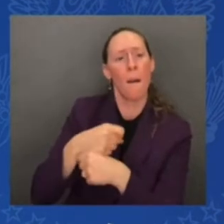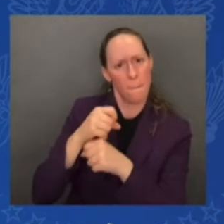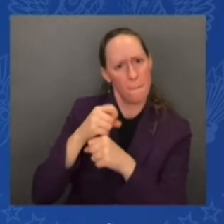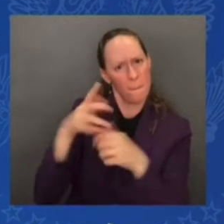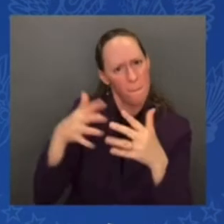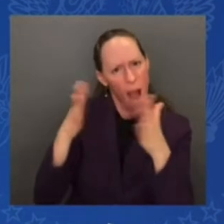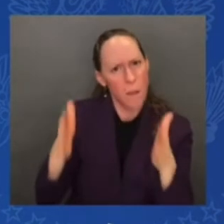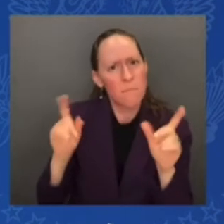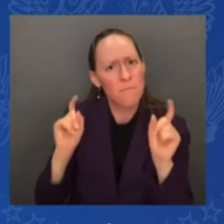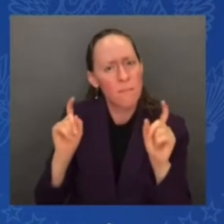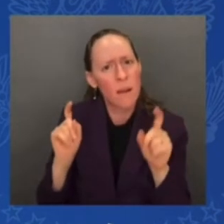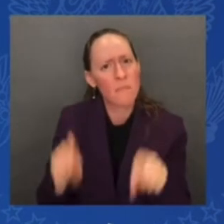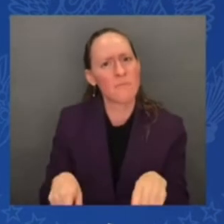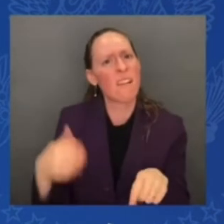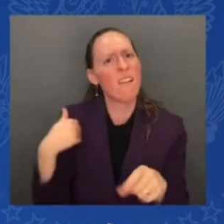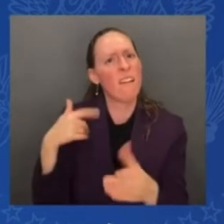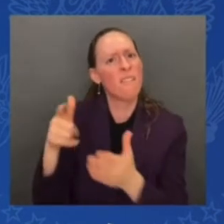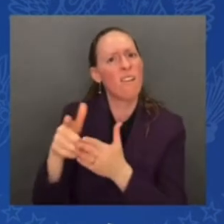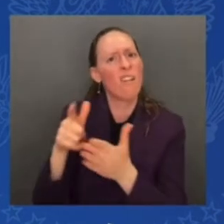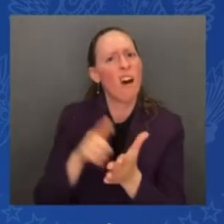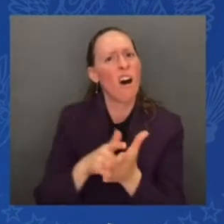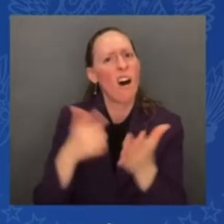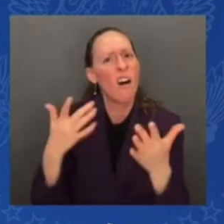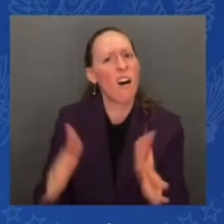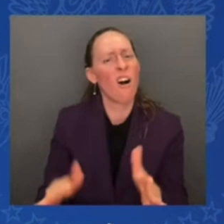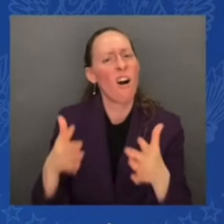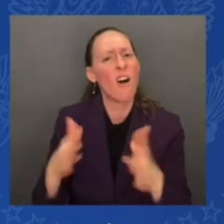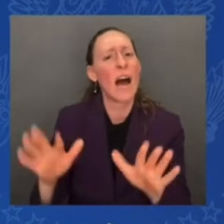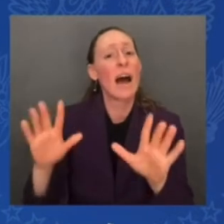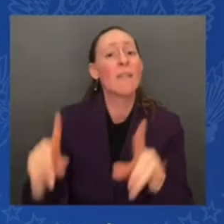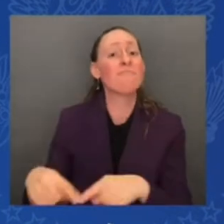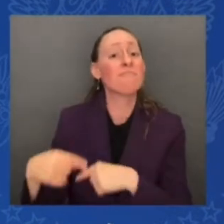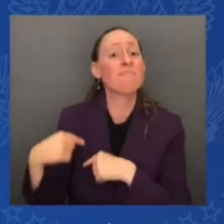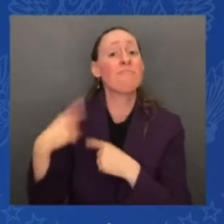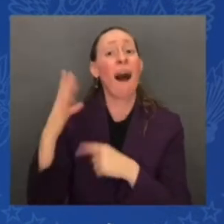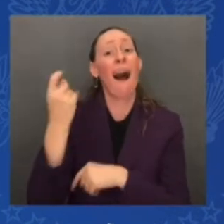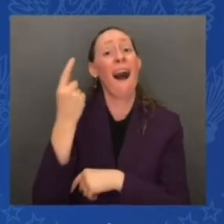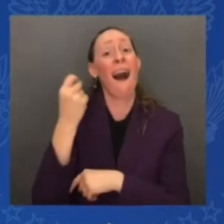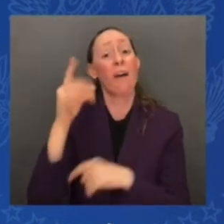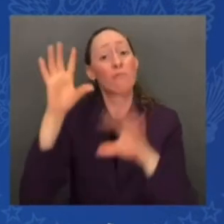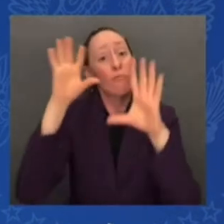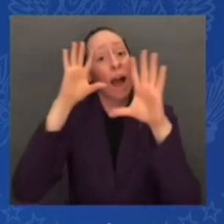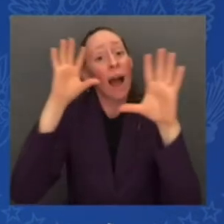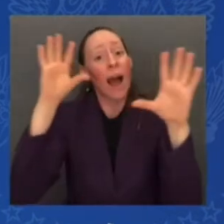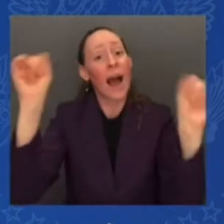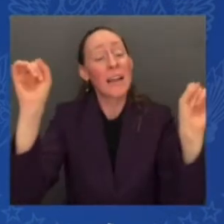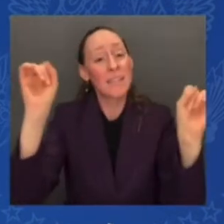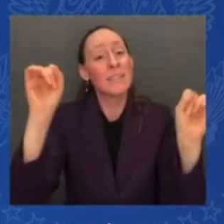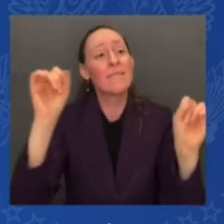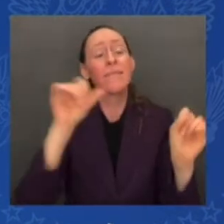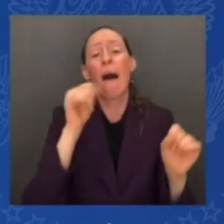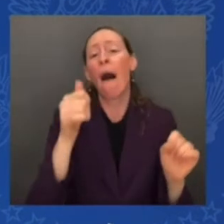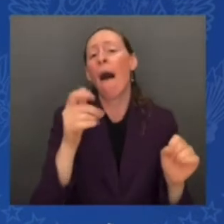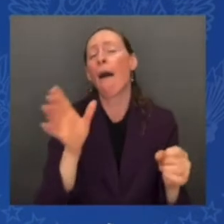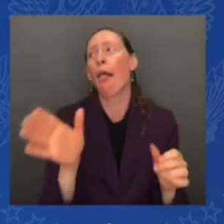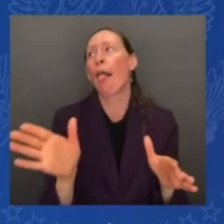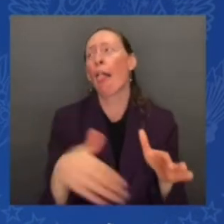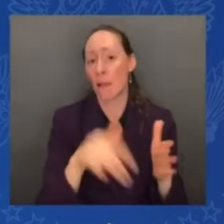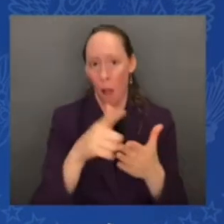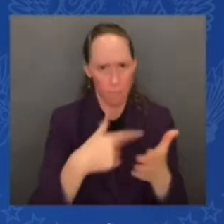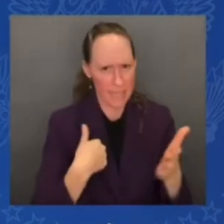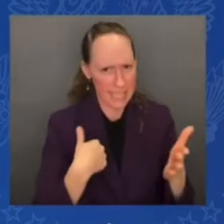As a simple proposition, I mean this sincerely from the bottom line, we decided we're going to invest in America.